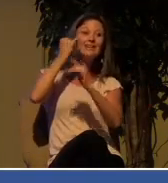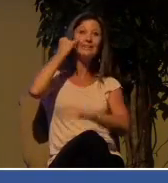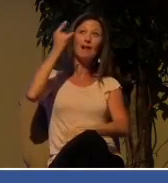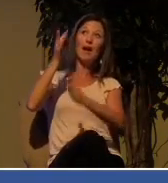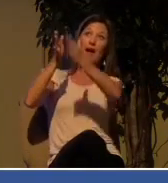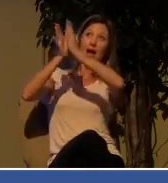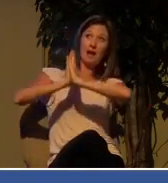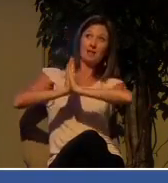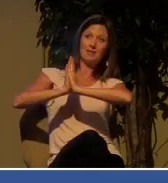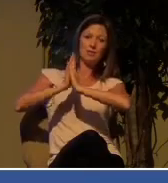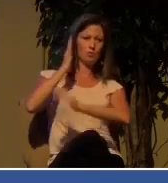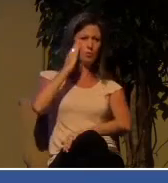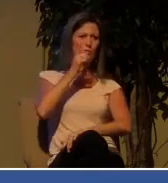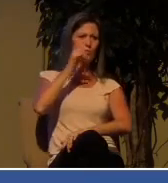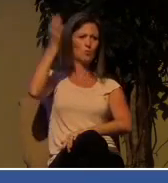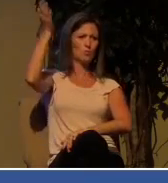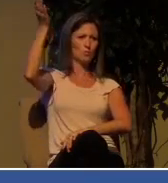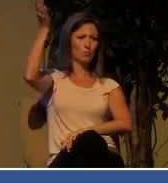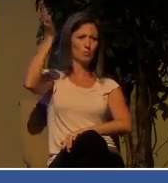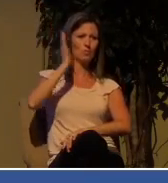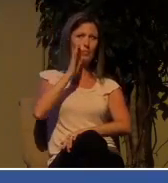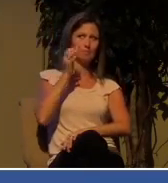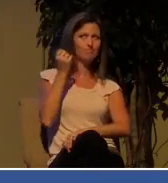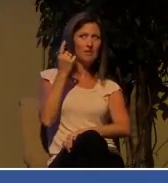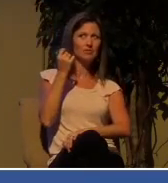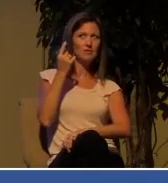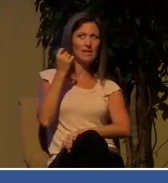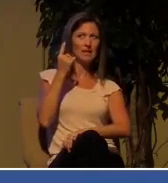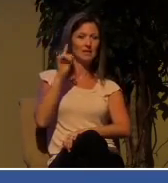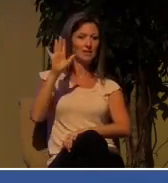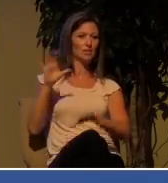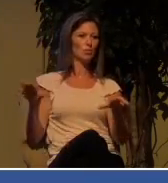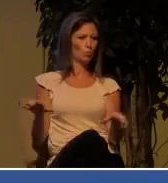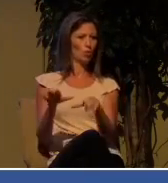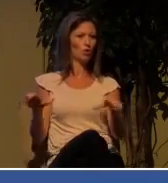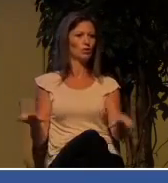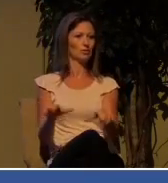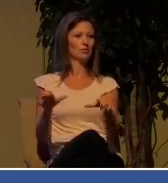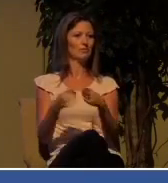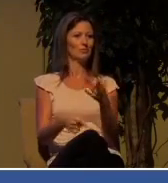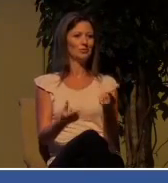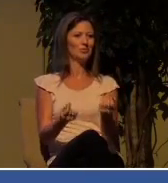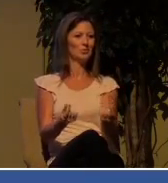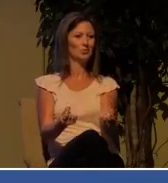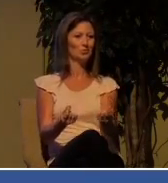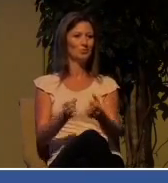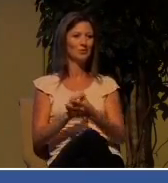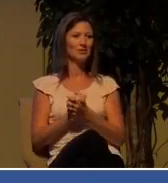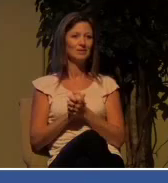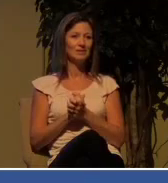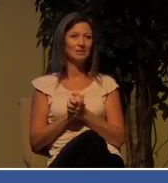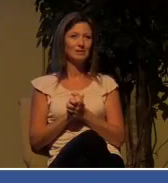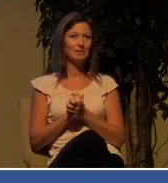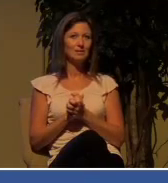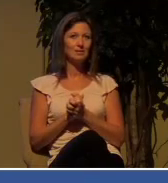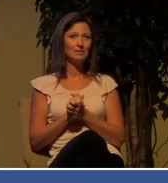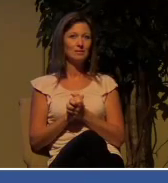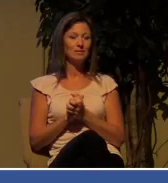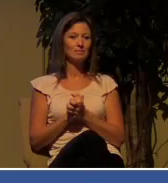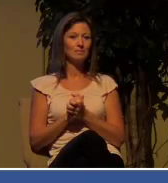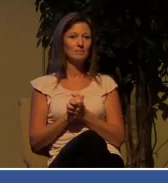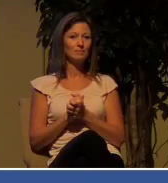what he's going to be doing. You'll understand his work and where he's at. You see, I love